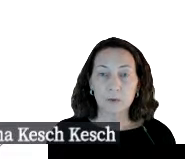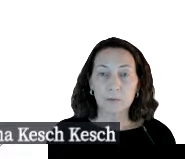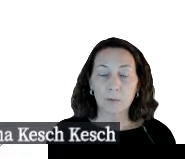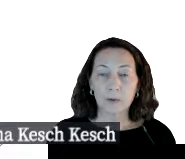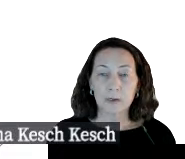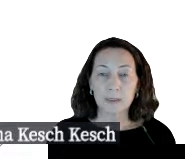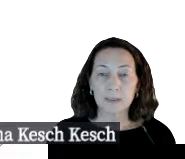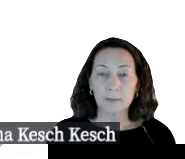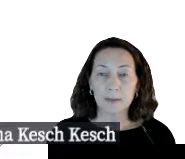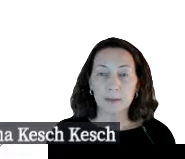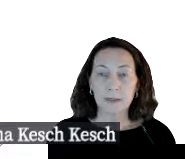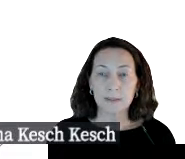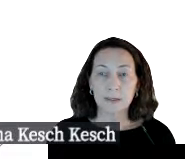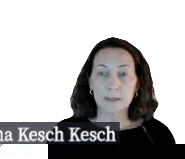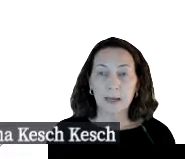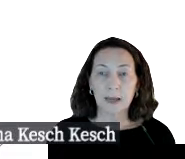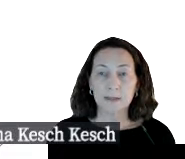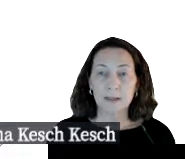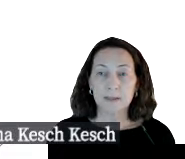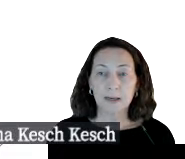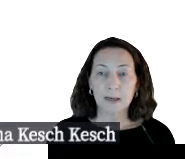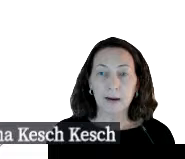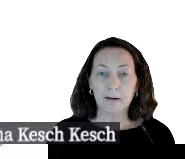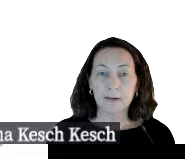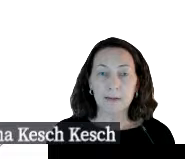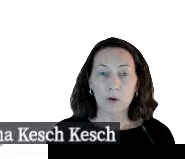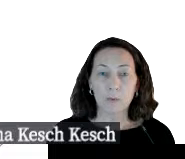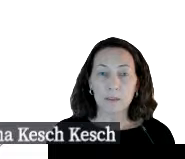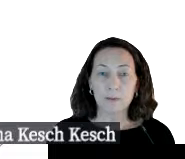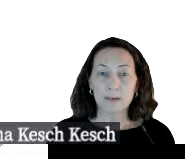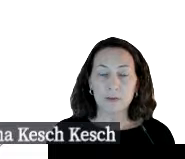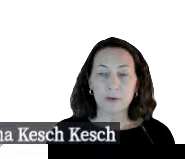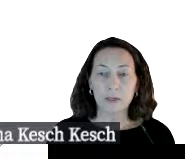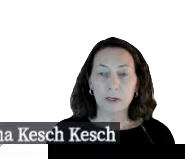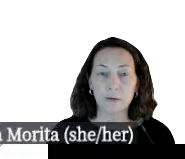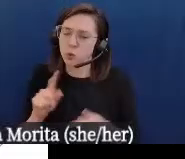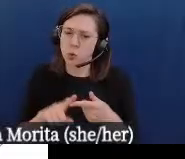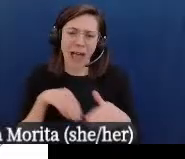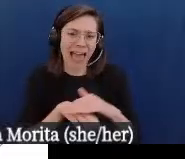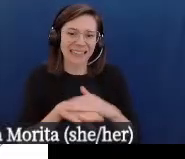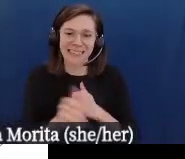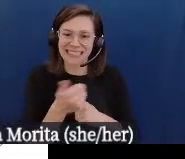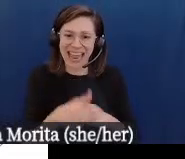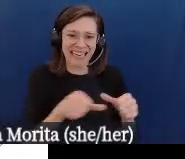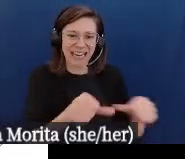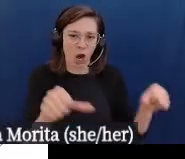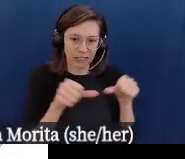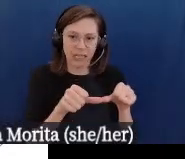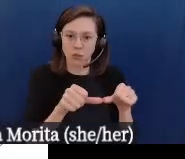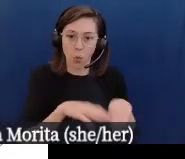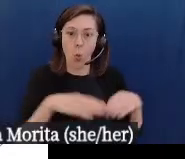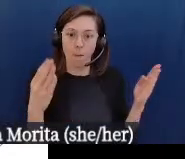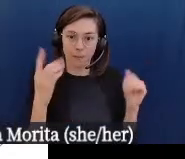individuals with mobility disabilities to access any areas open to pedestrian use.